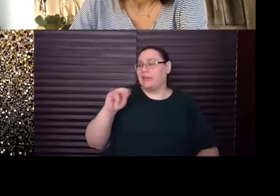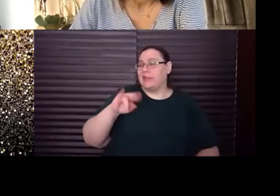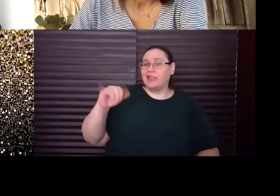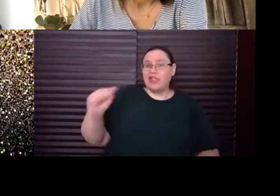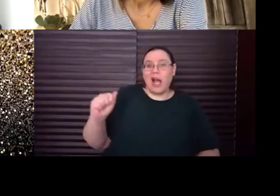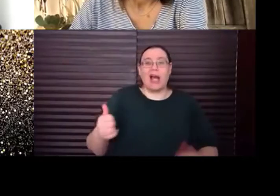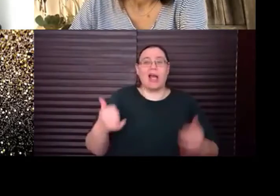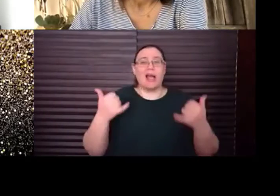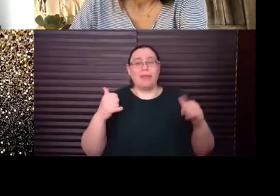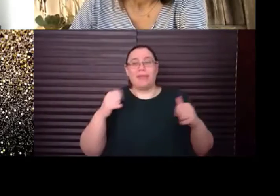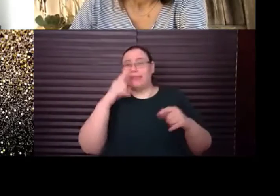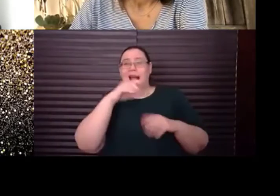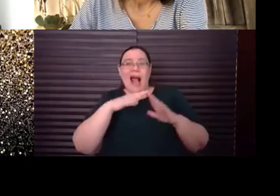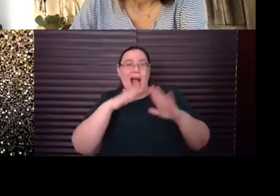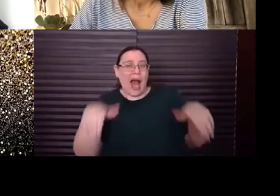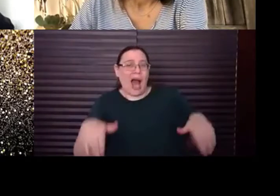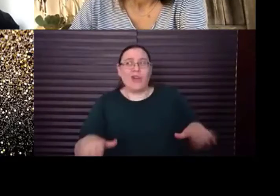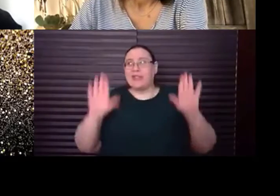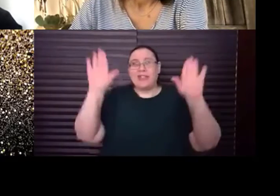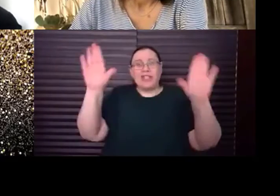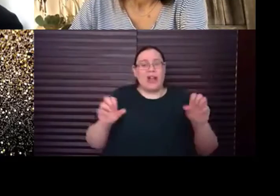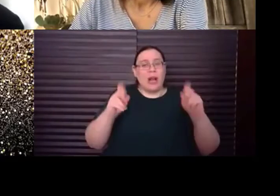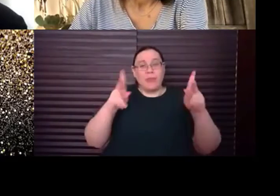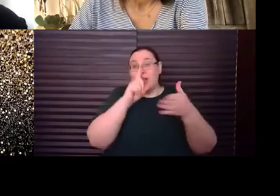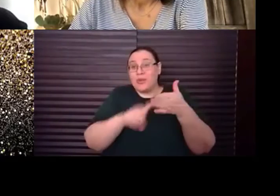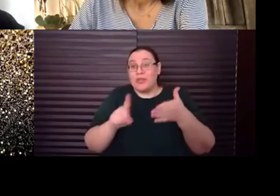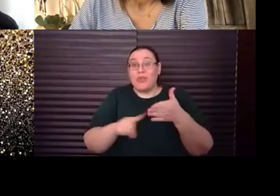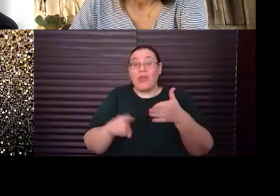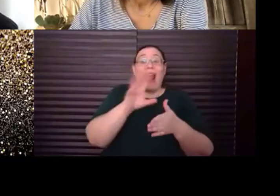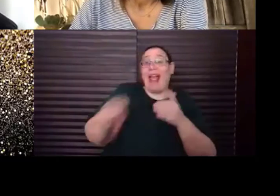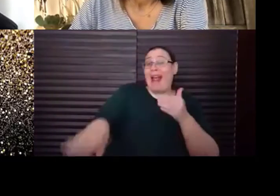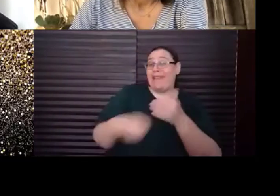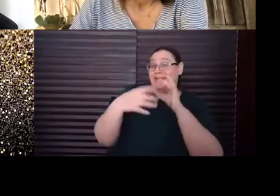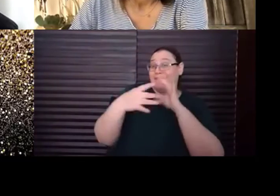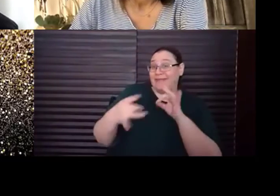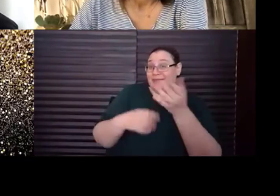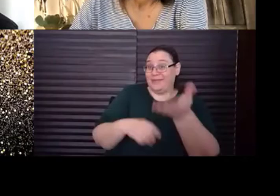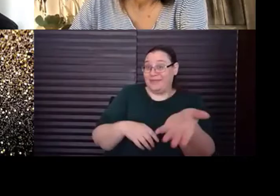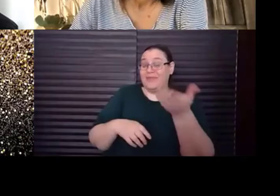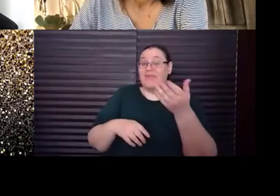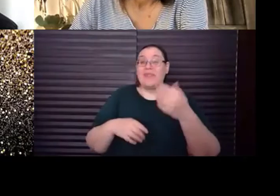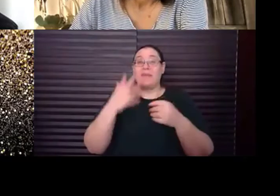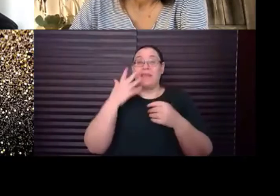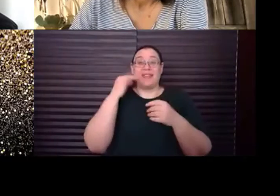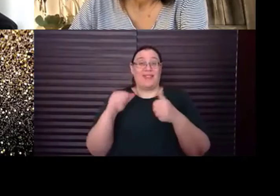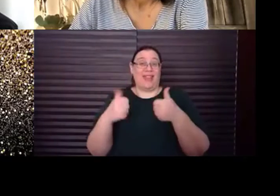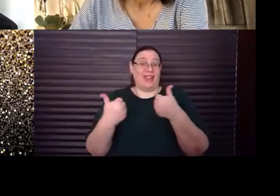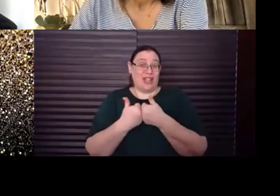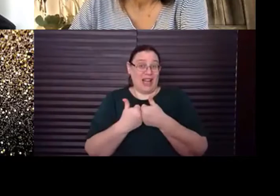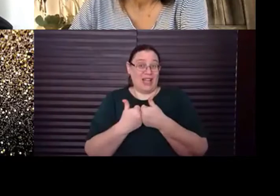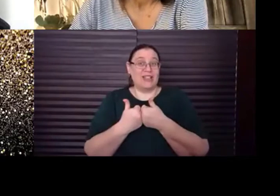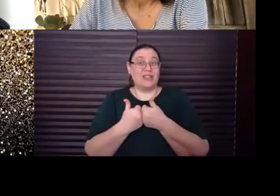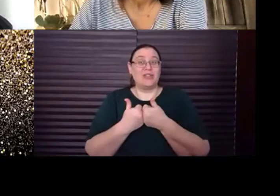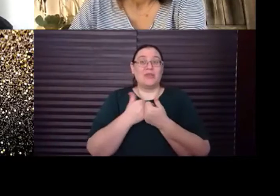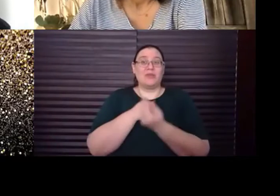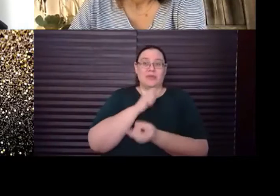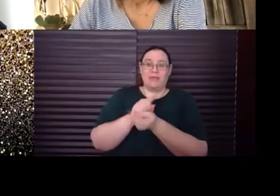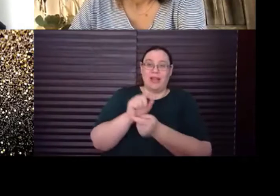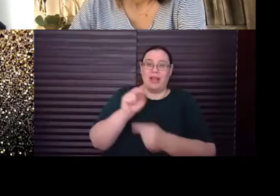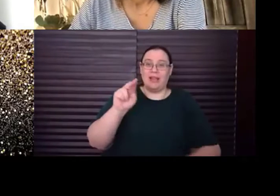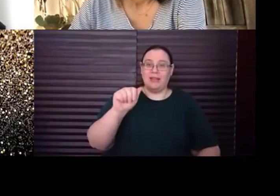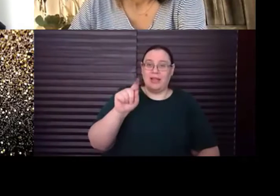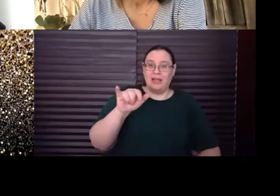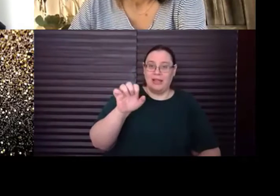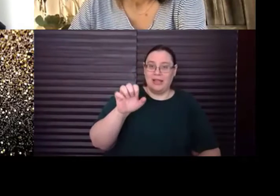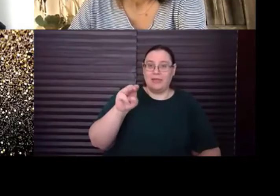playing house. And so it's been a great opportunity to kind of explore that. And on the side note, we because of this challenge, we discovered Natalie, Marie,